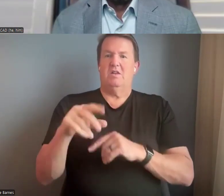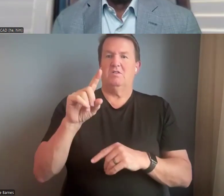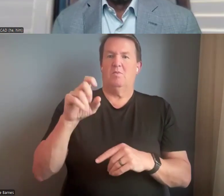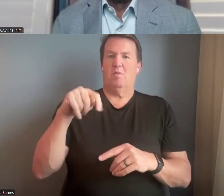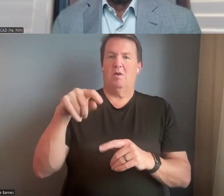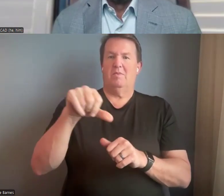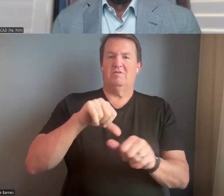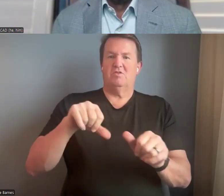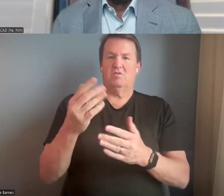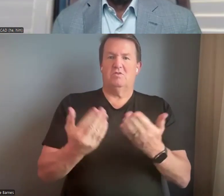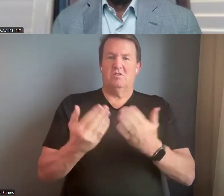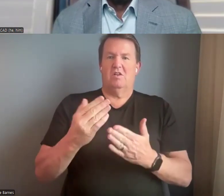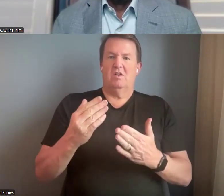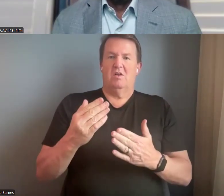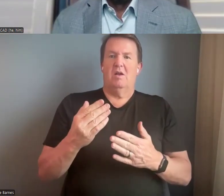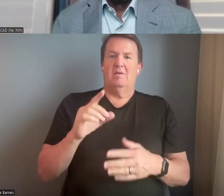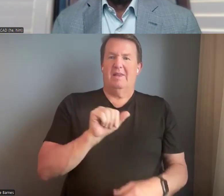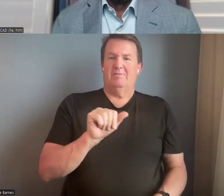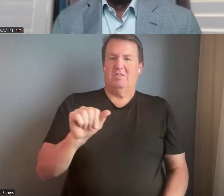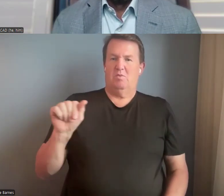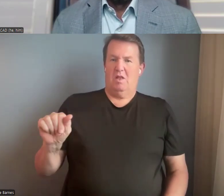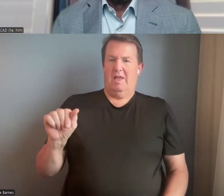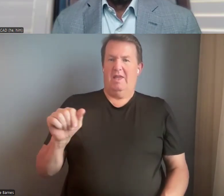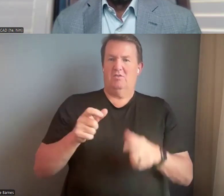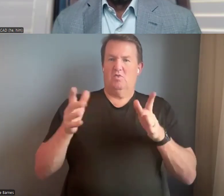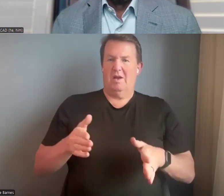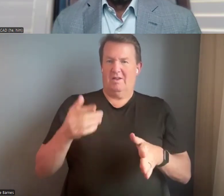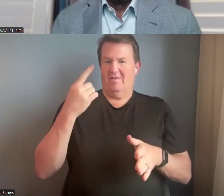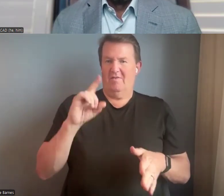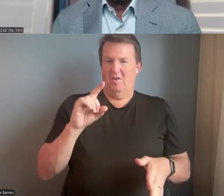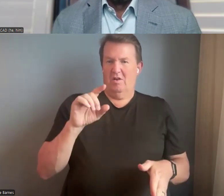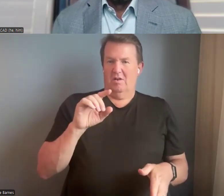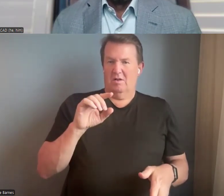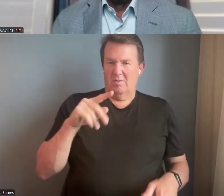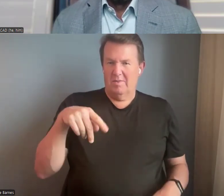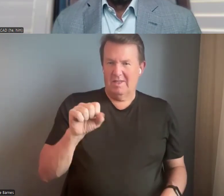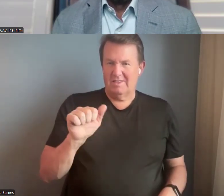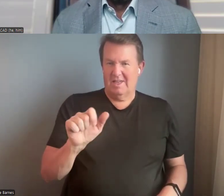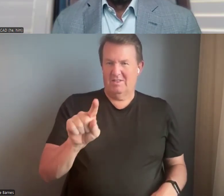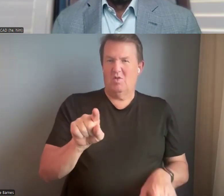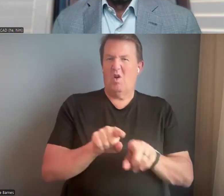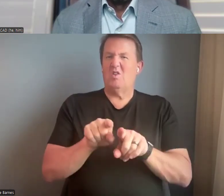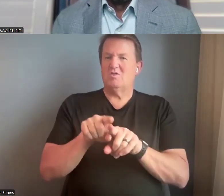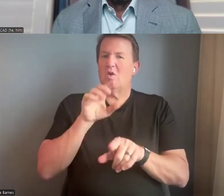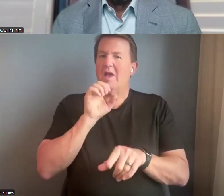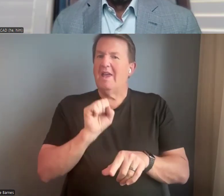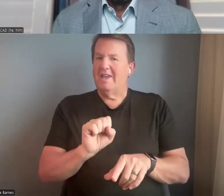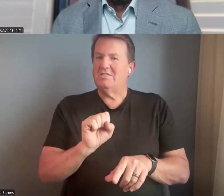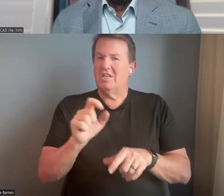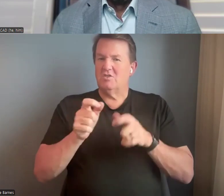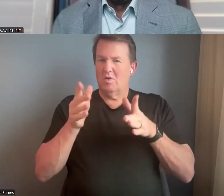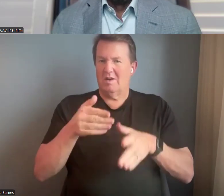director for PSA 32. I'm also the deputy director over Aging and Adult Services, which includes IHSS